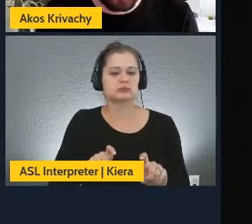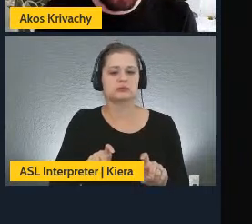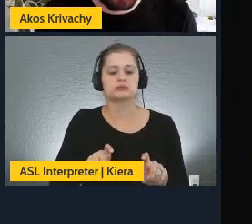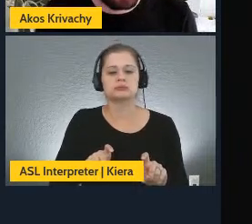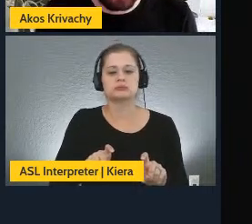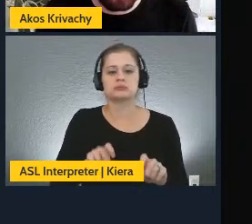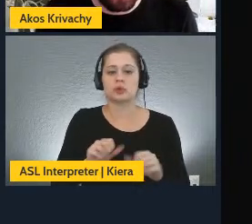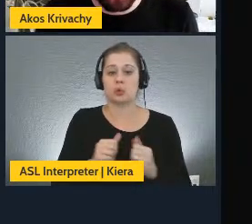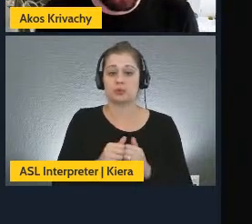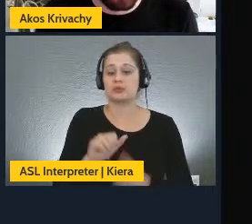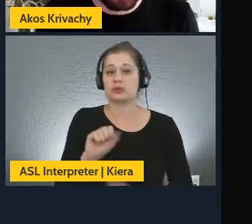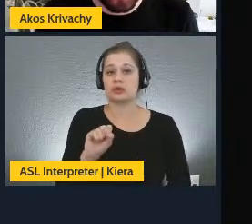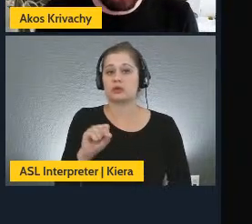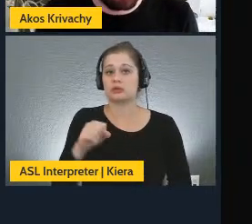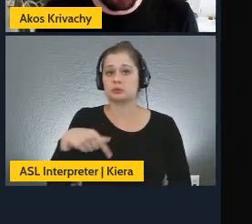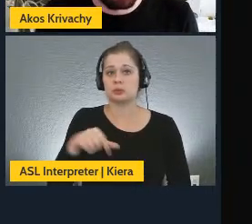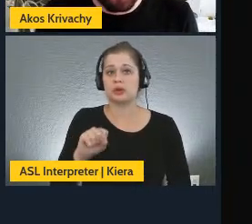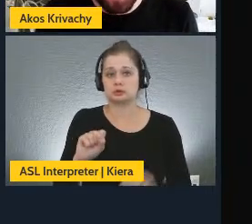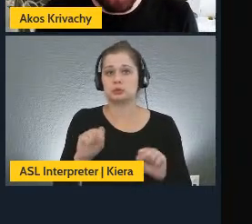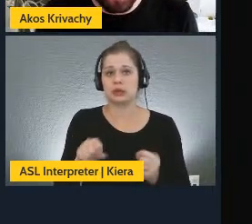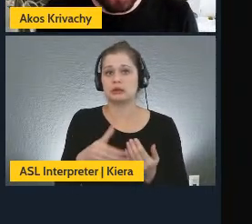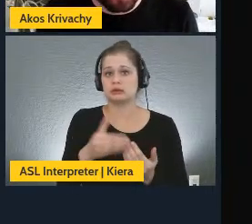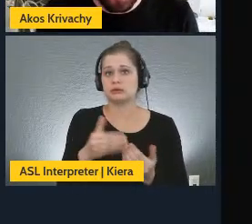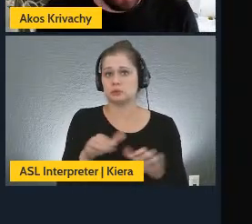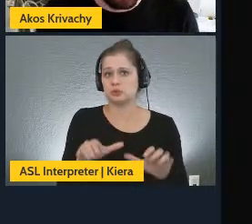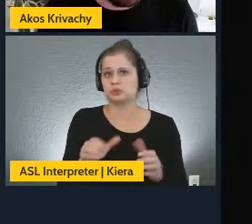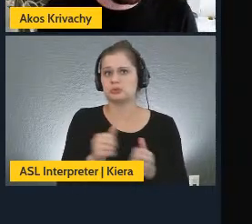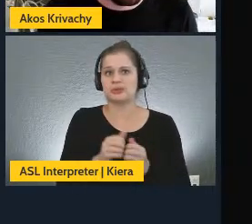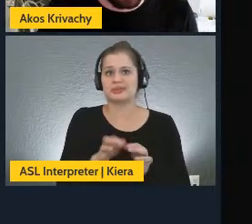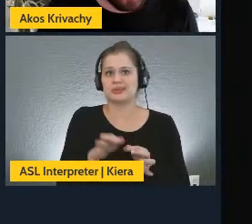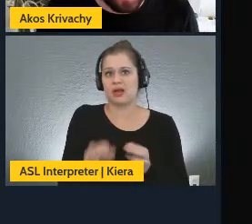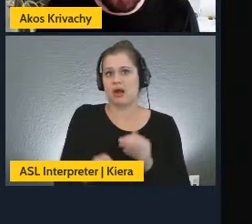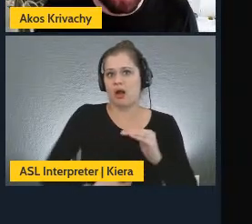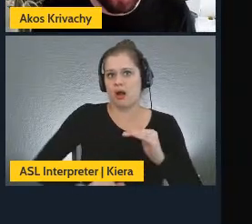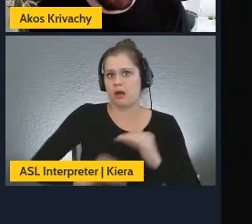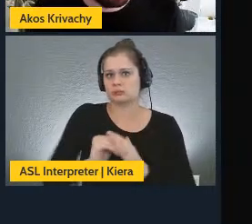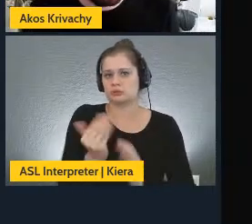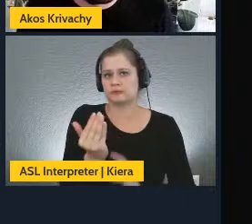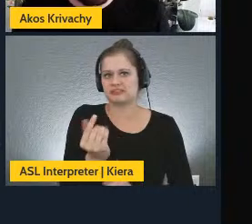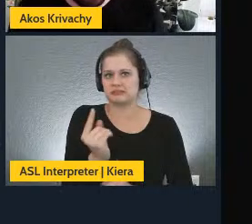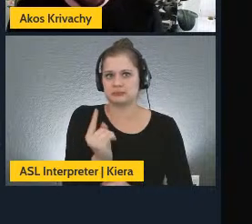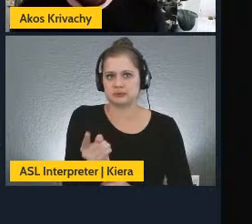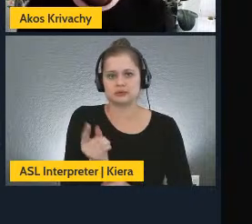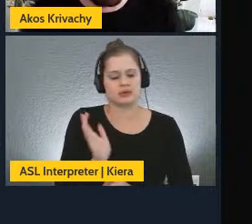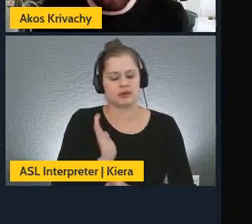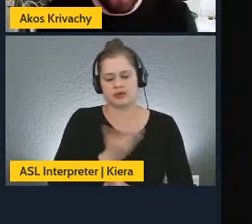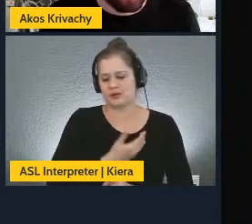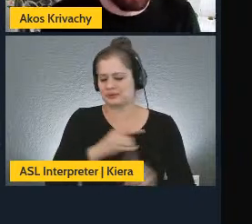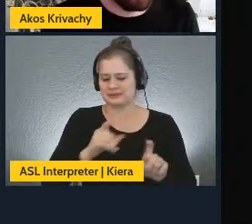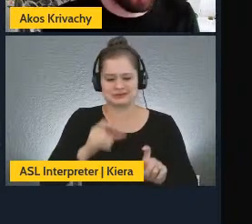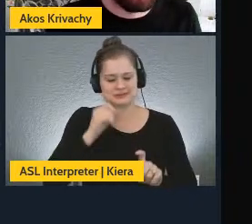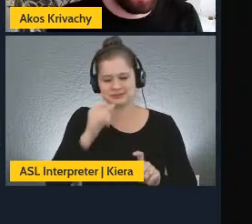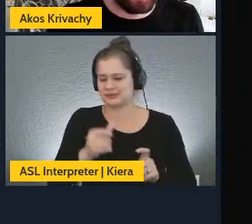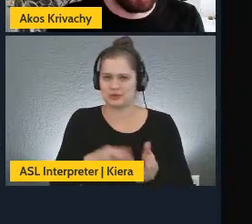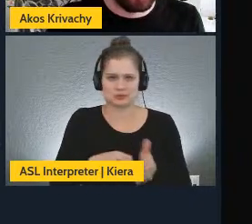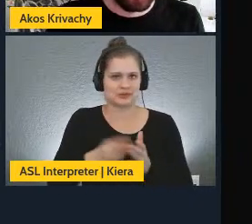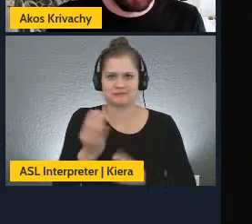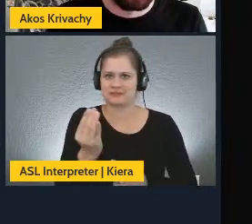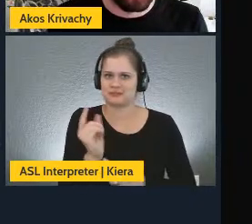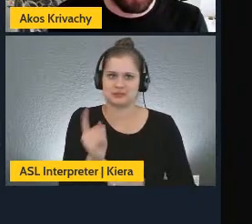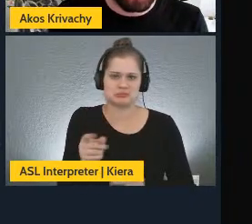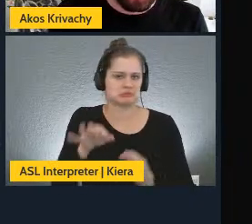with SQS, you can easily do this with a delay of up to 15 minutes. Our tests don't take anywhere near 15 minutes, so this works perfectly